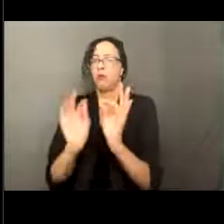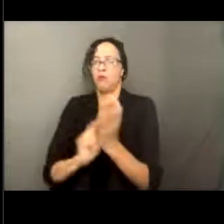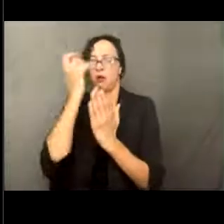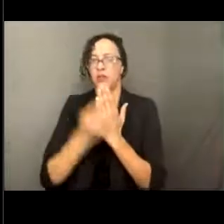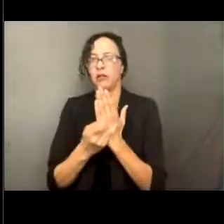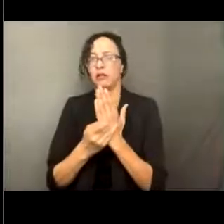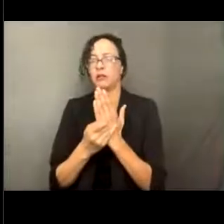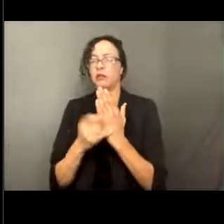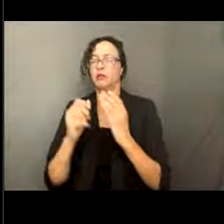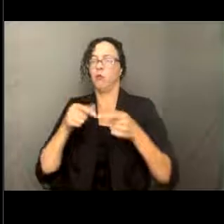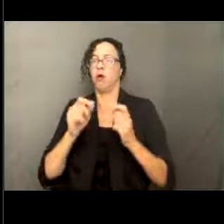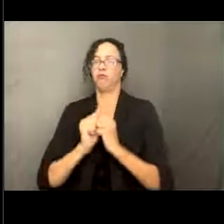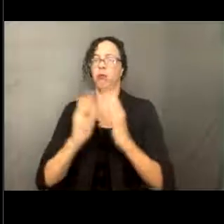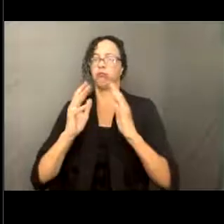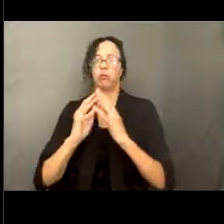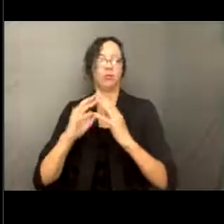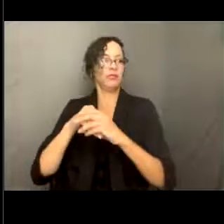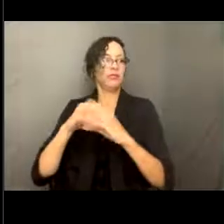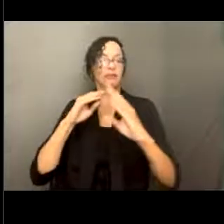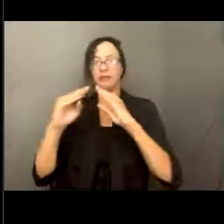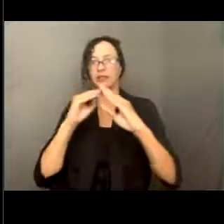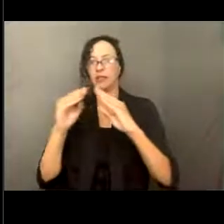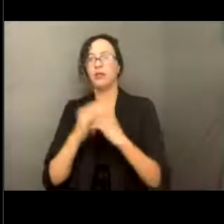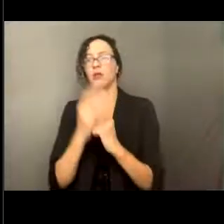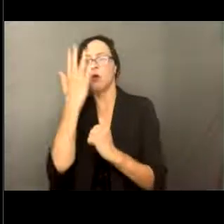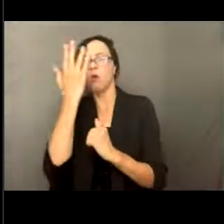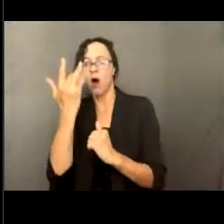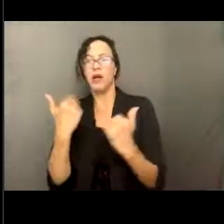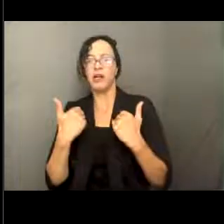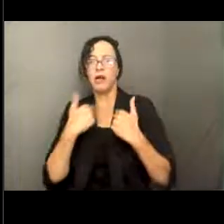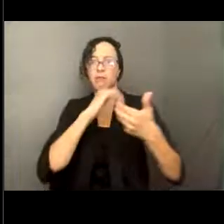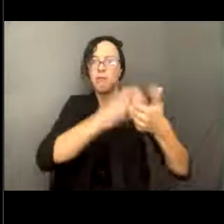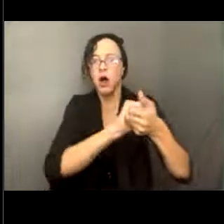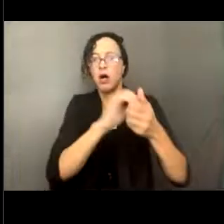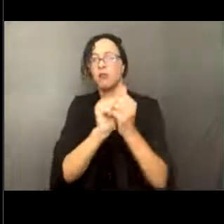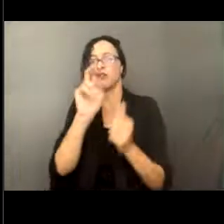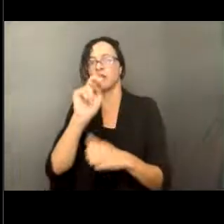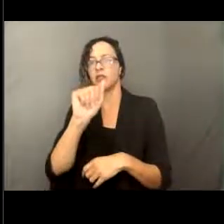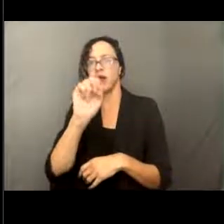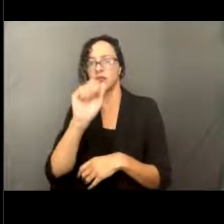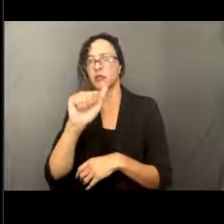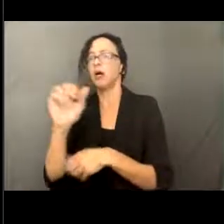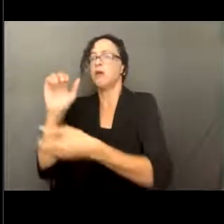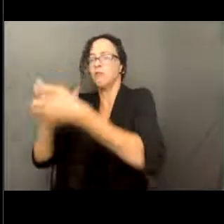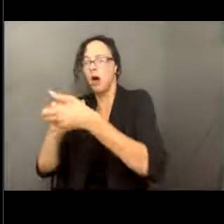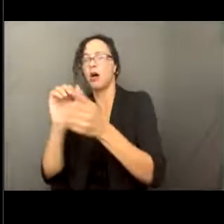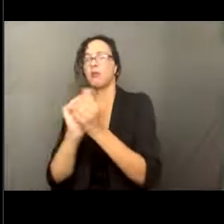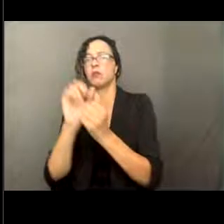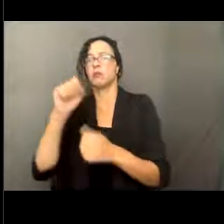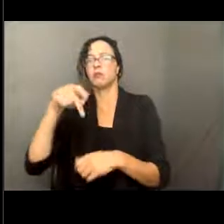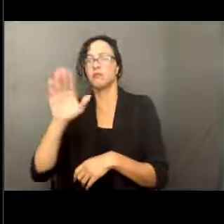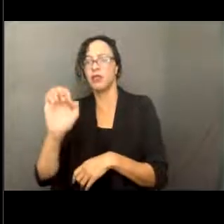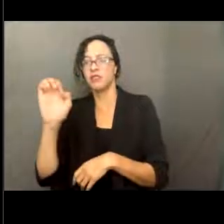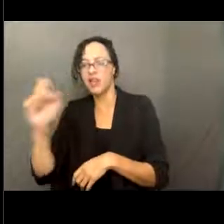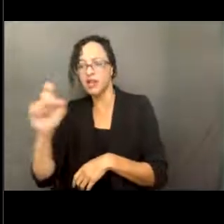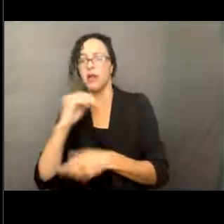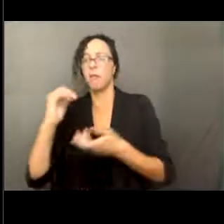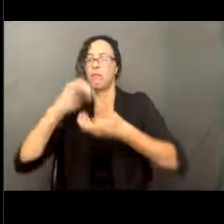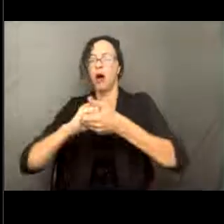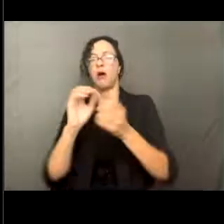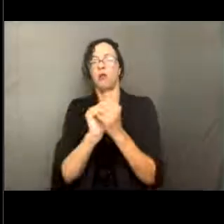for NASA and SpaceX and missile test launches for the Department of Defense. Tourism